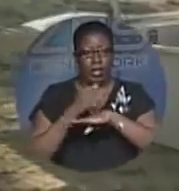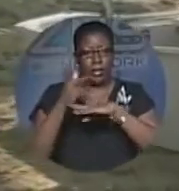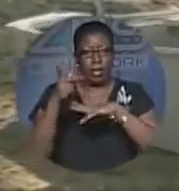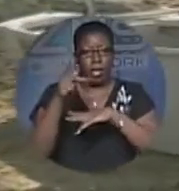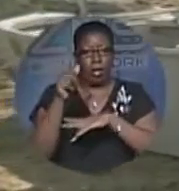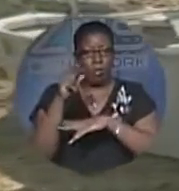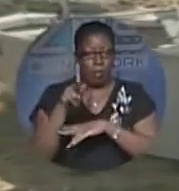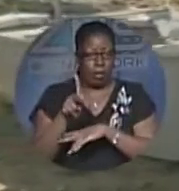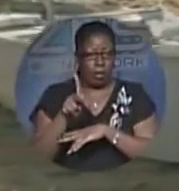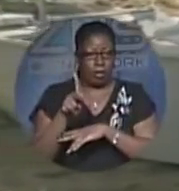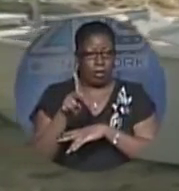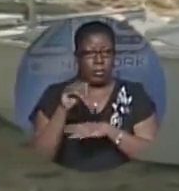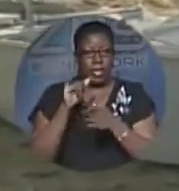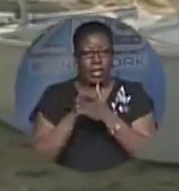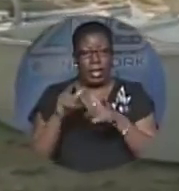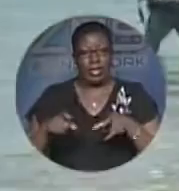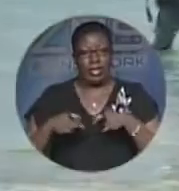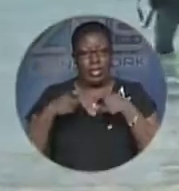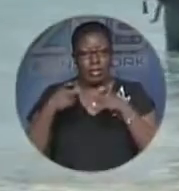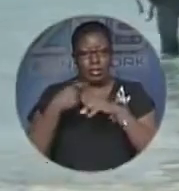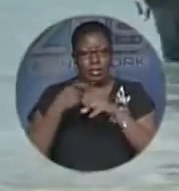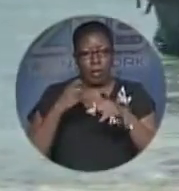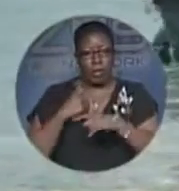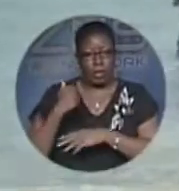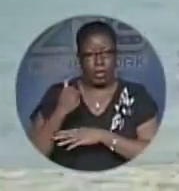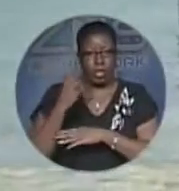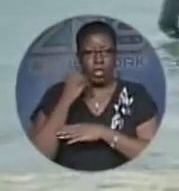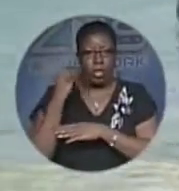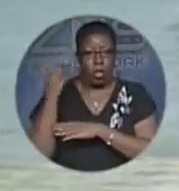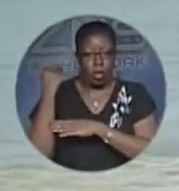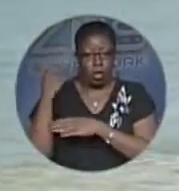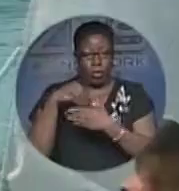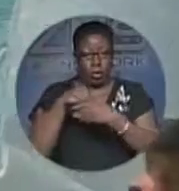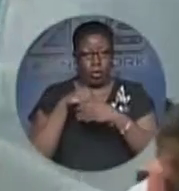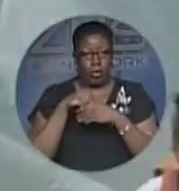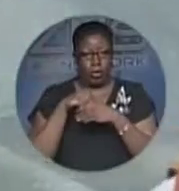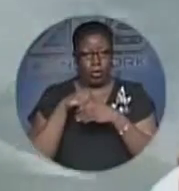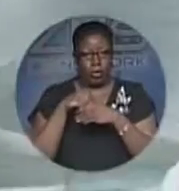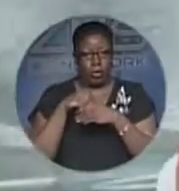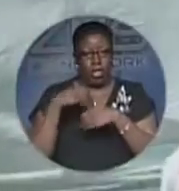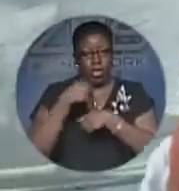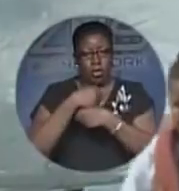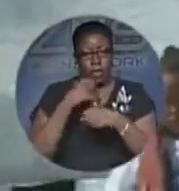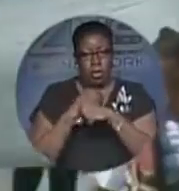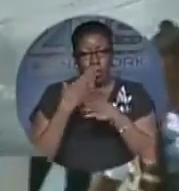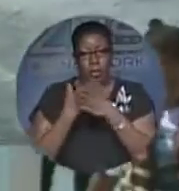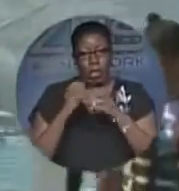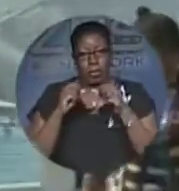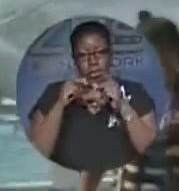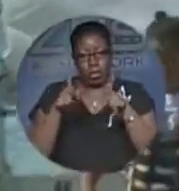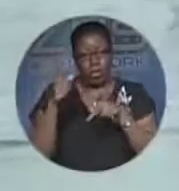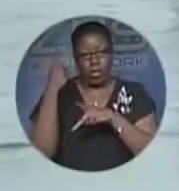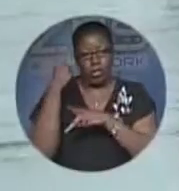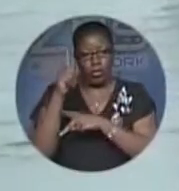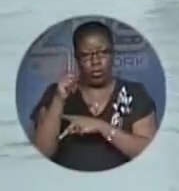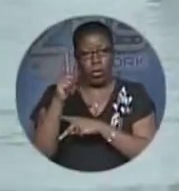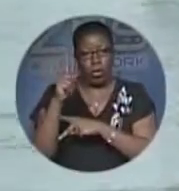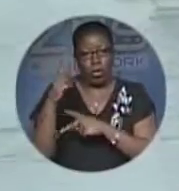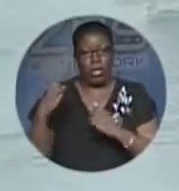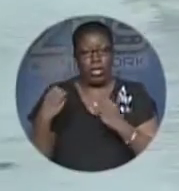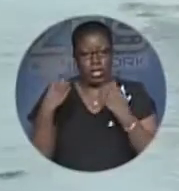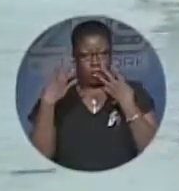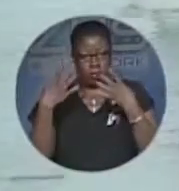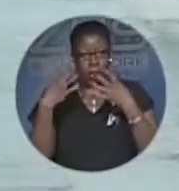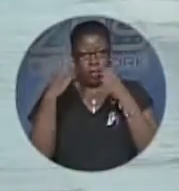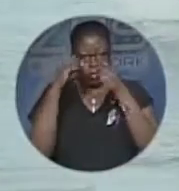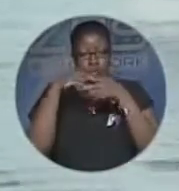us the generous gift from a Canadian homeowner will create a wealth of opportunities for aspiring students there. They are